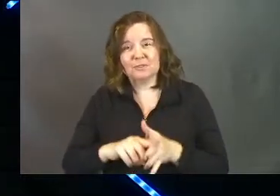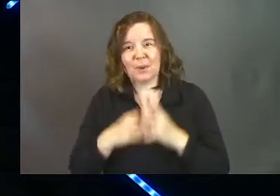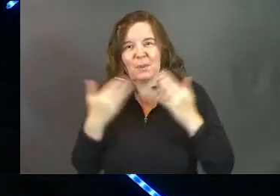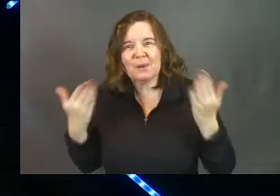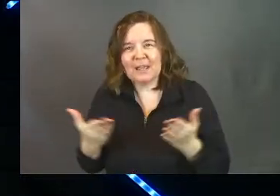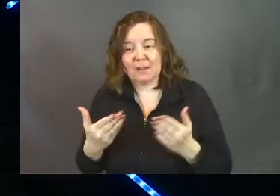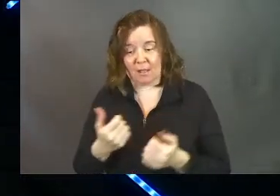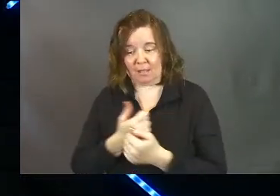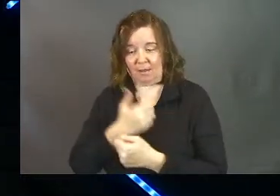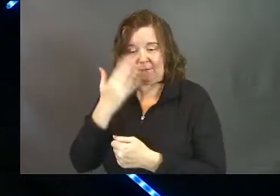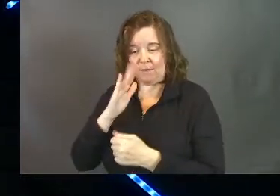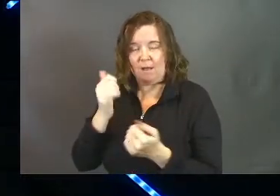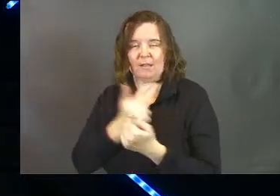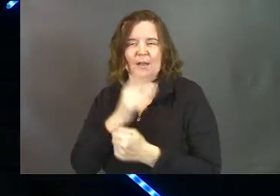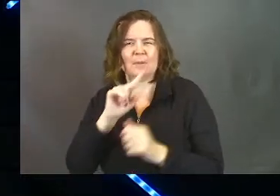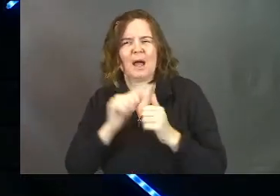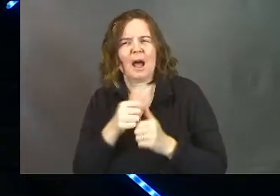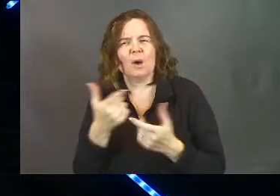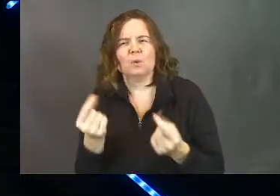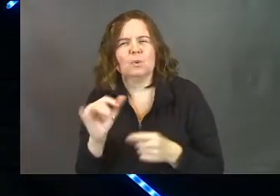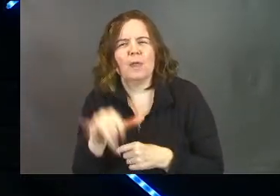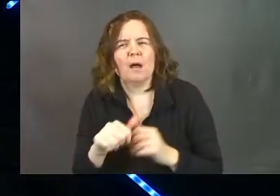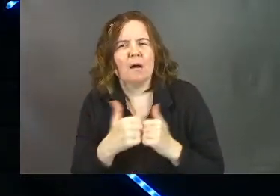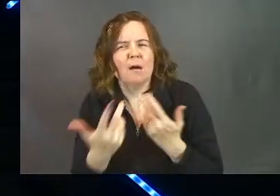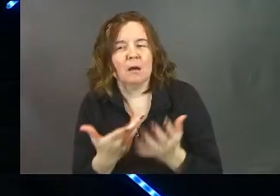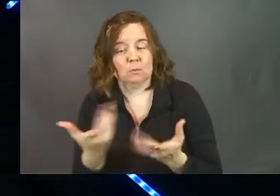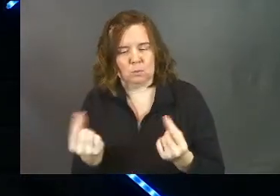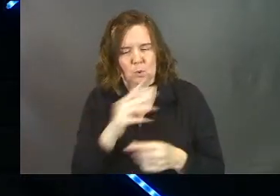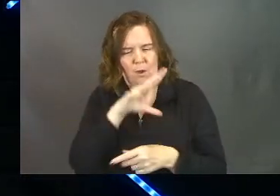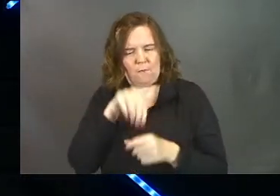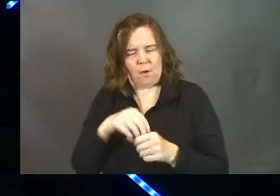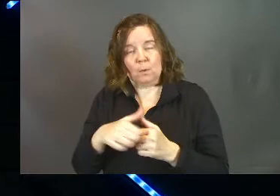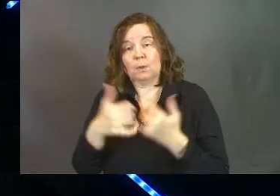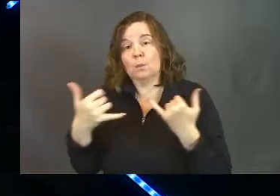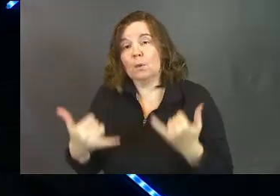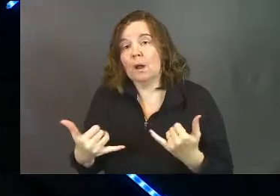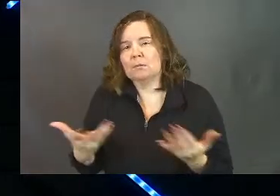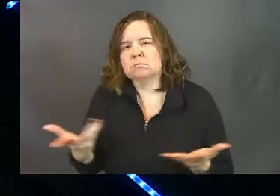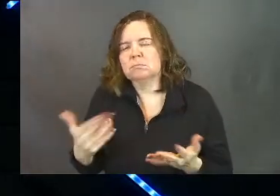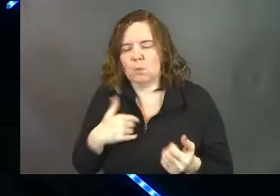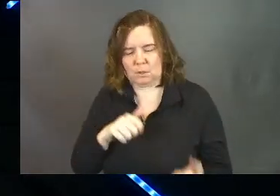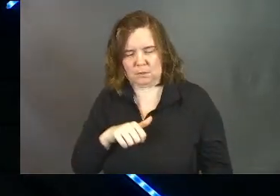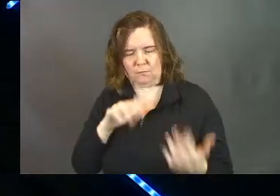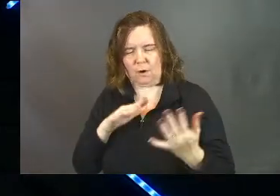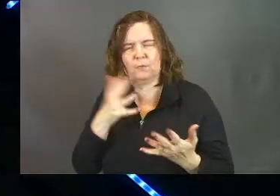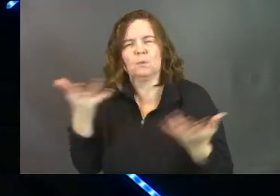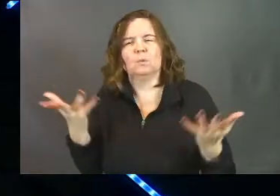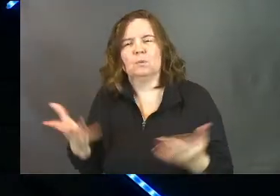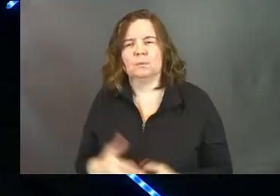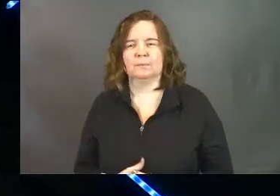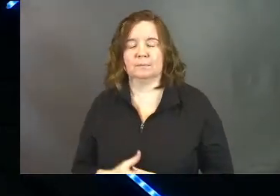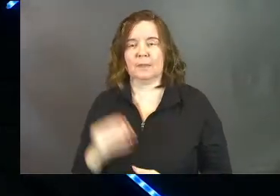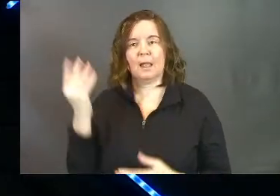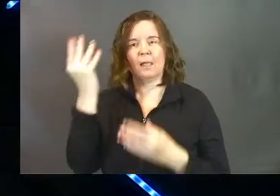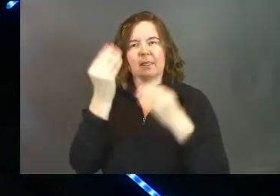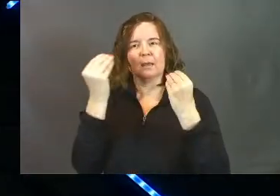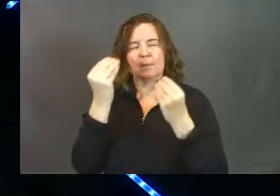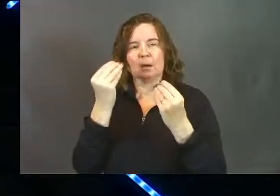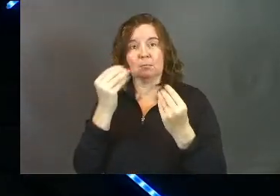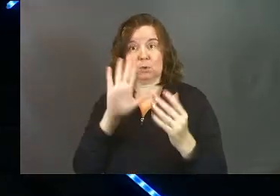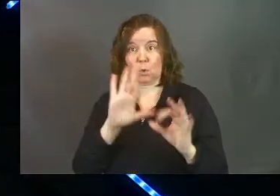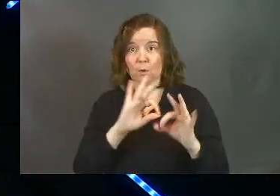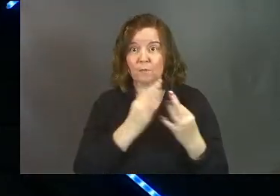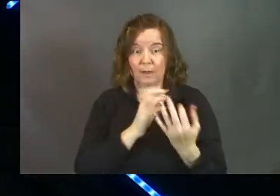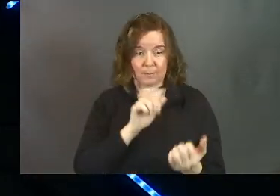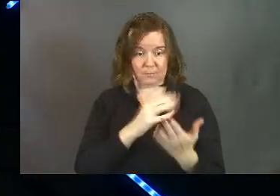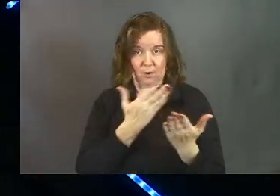right here. Love God, love people. How are you going to do that? What can you get involved with right now? What's in front of you? Like, think about it. What is it? Your